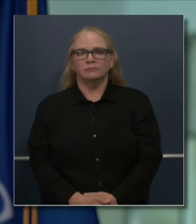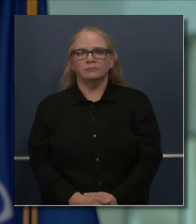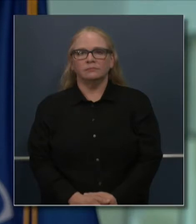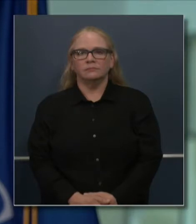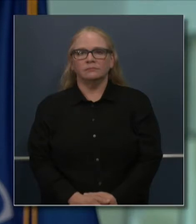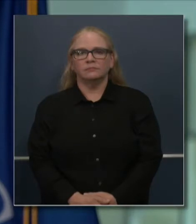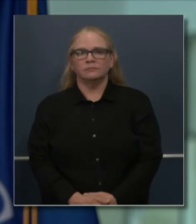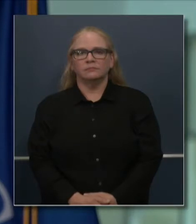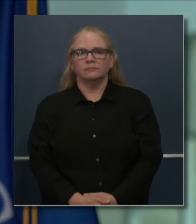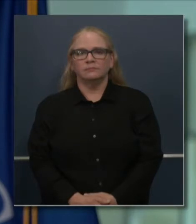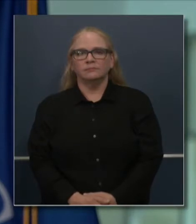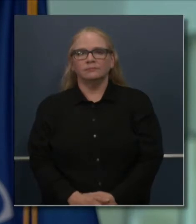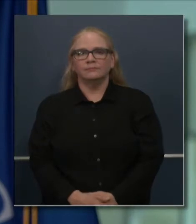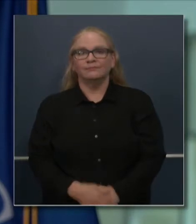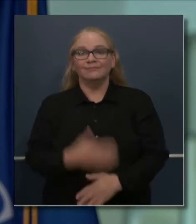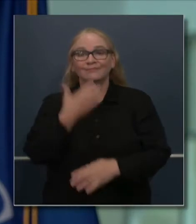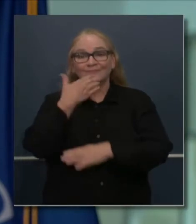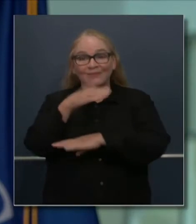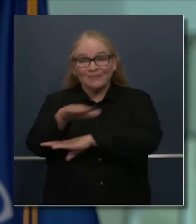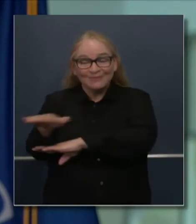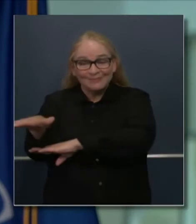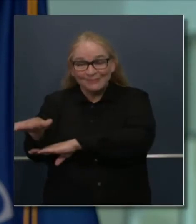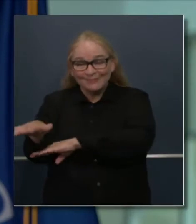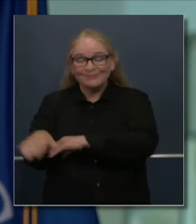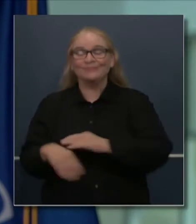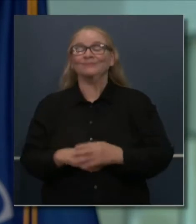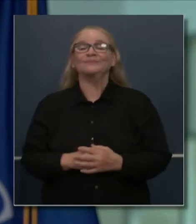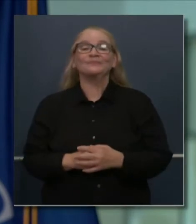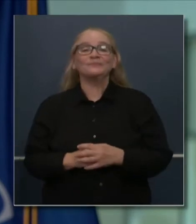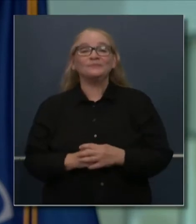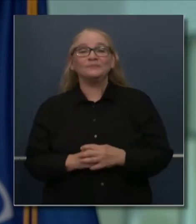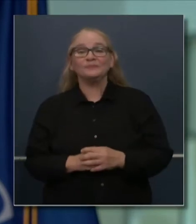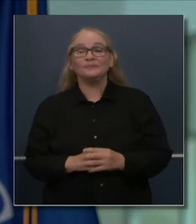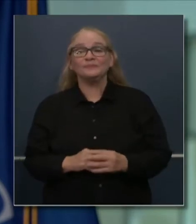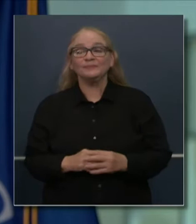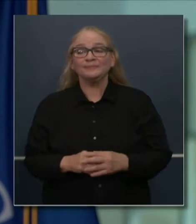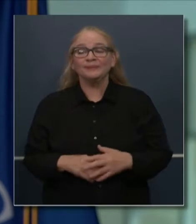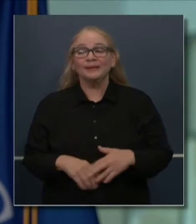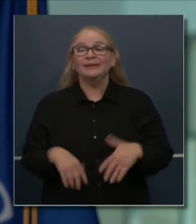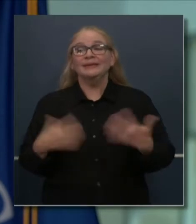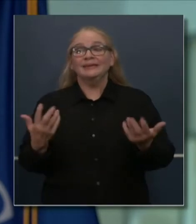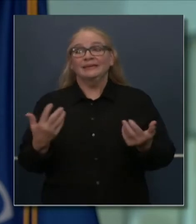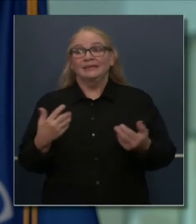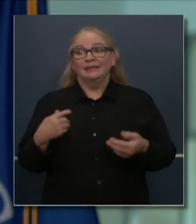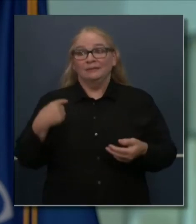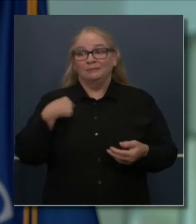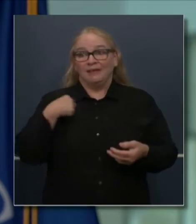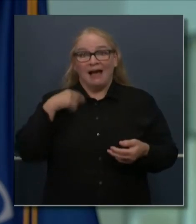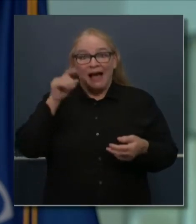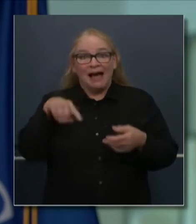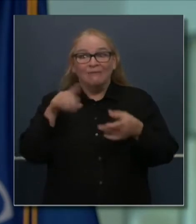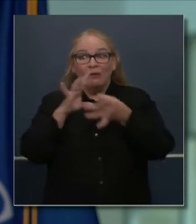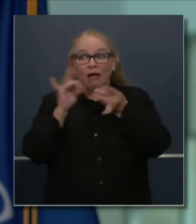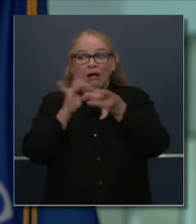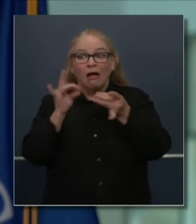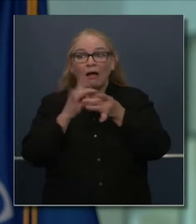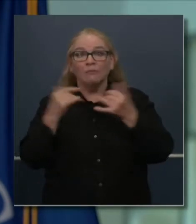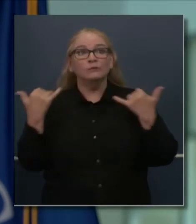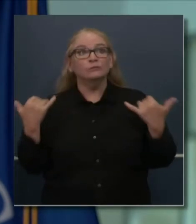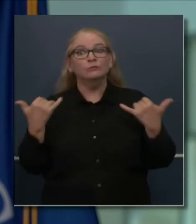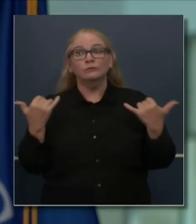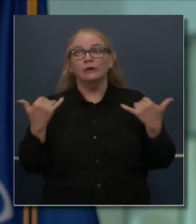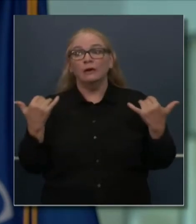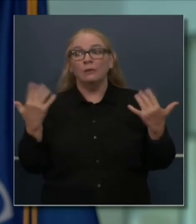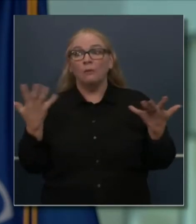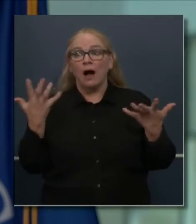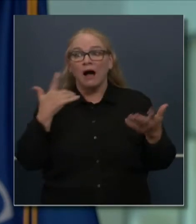Well, good afternoon. I don't need to tell all of you what we're experiencing here as a